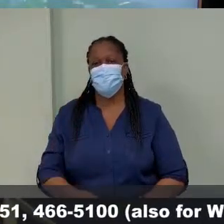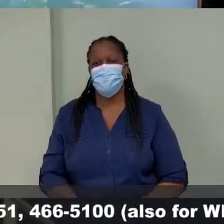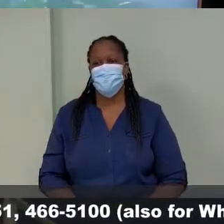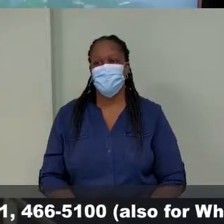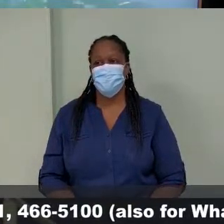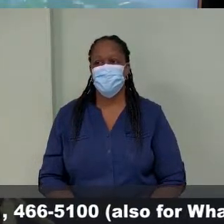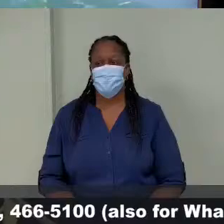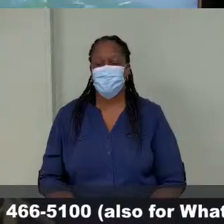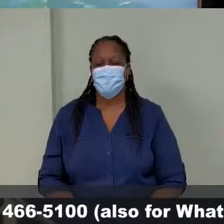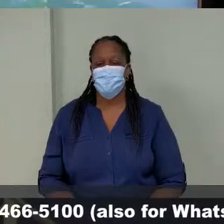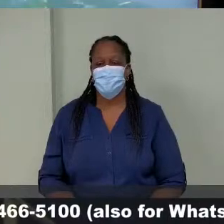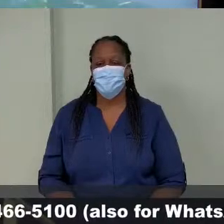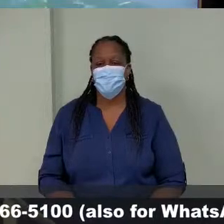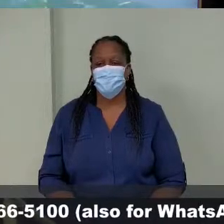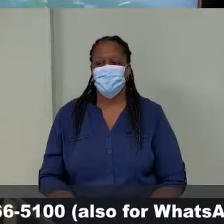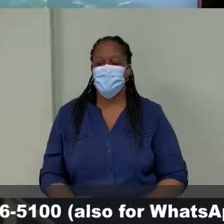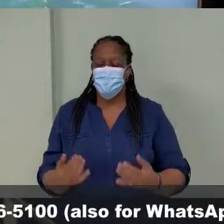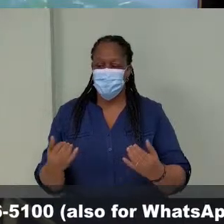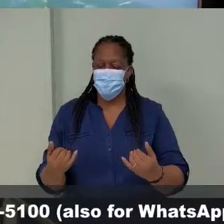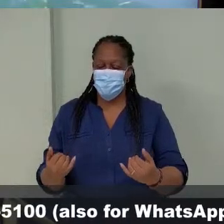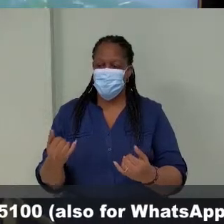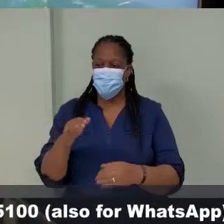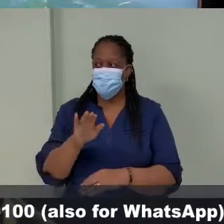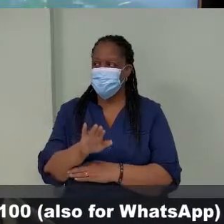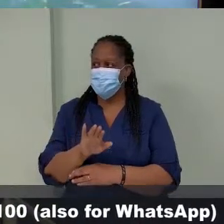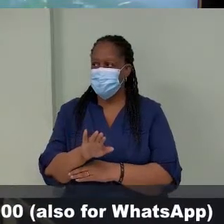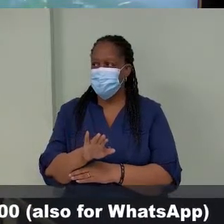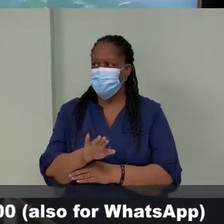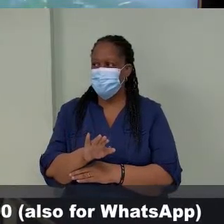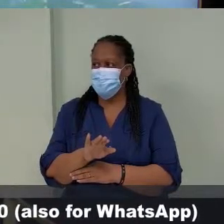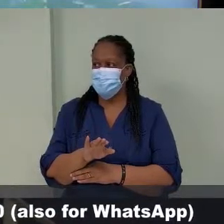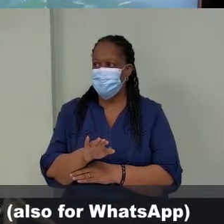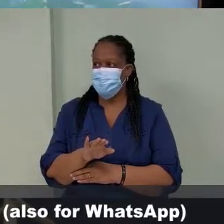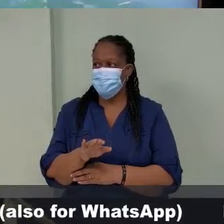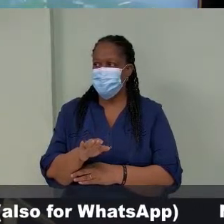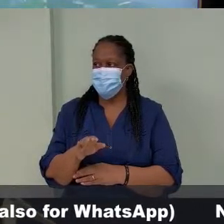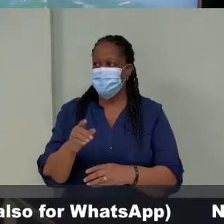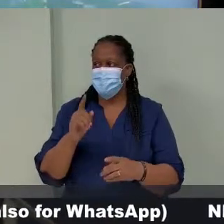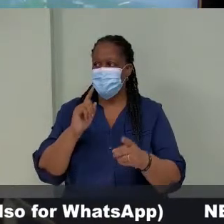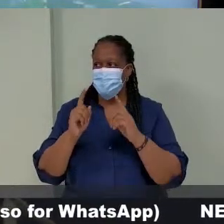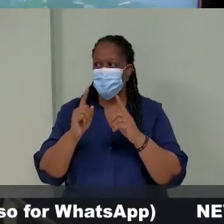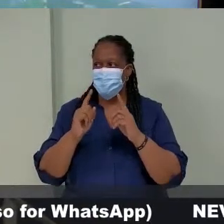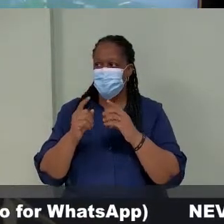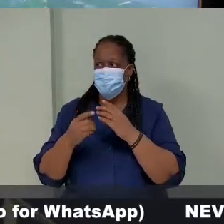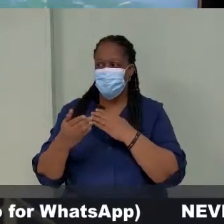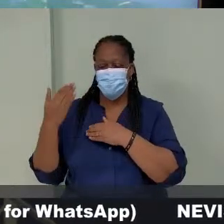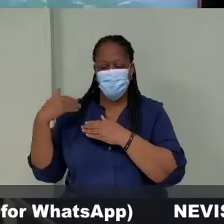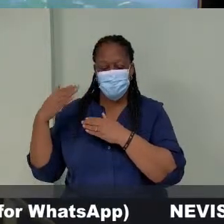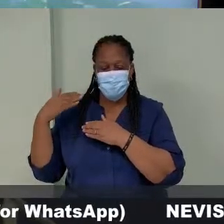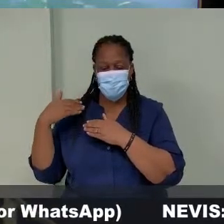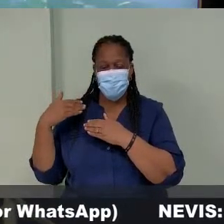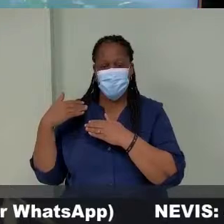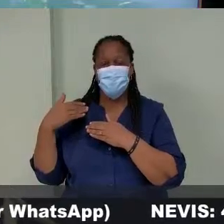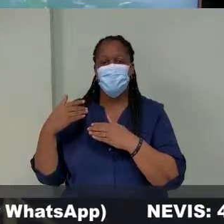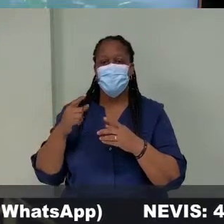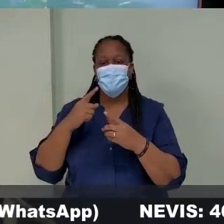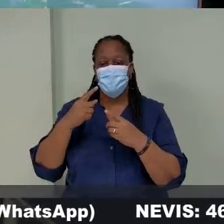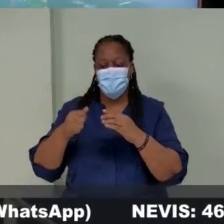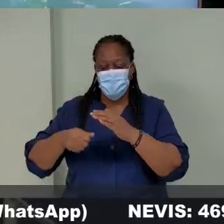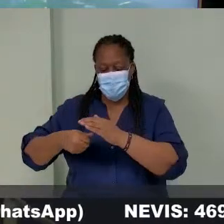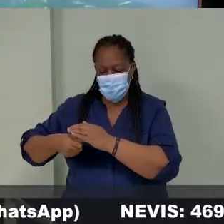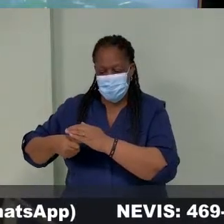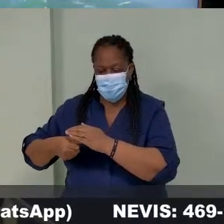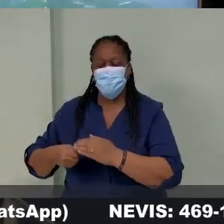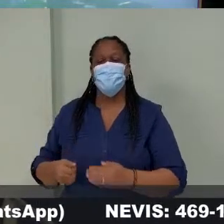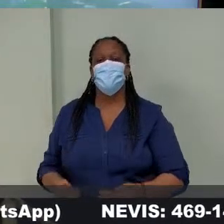broadcast. Now, this afternoon, I know I spoke about quarantine last week, but I think it